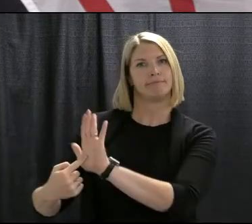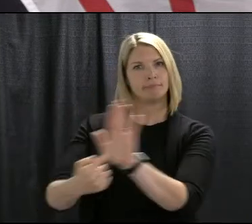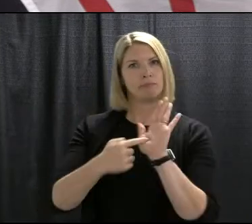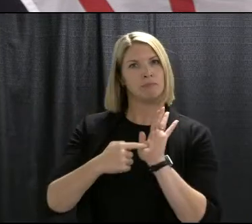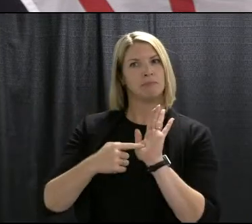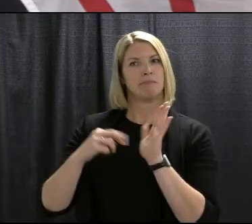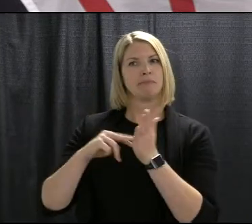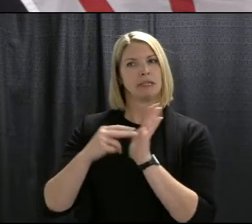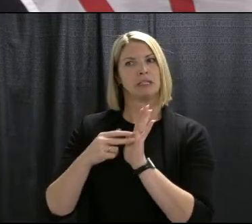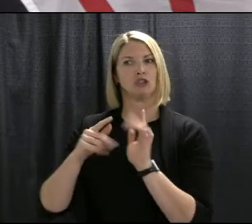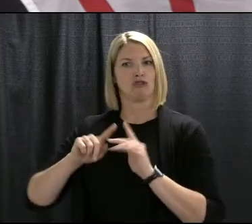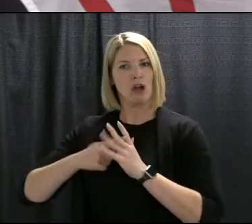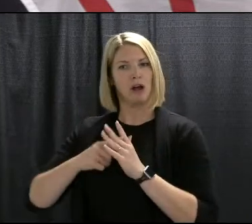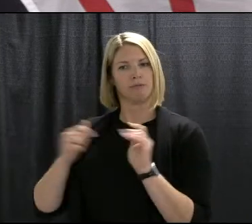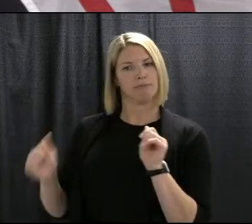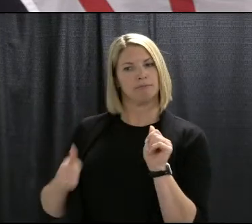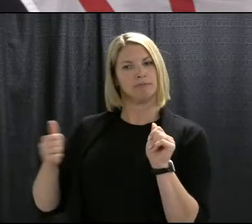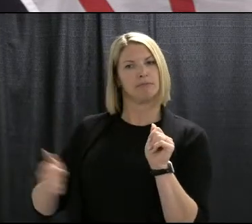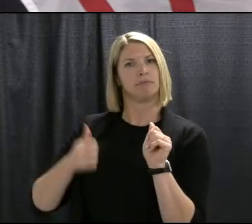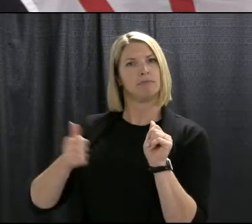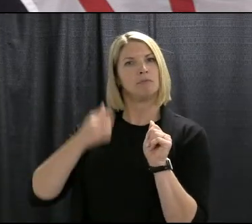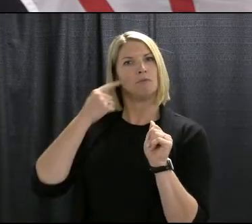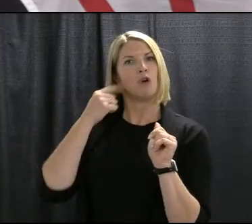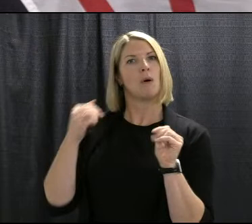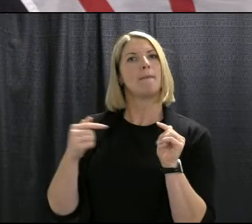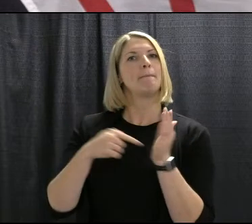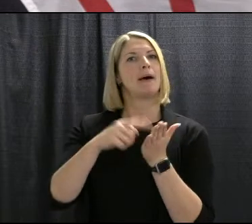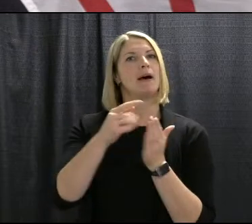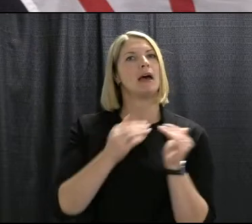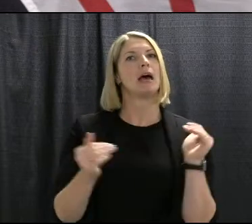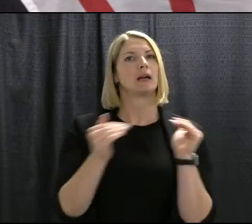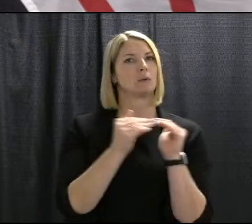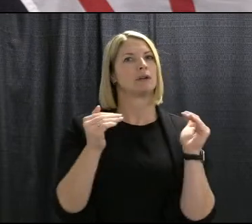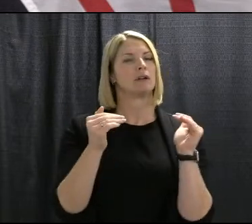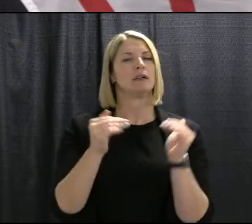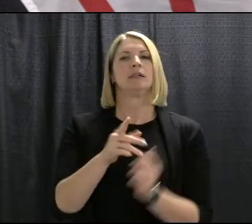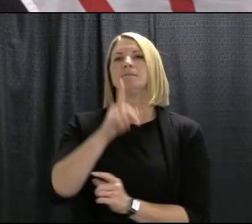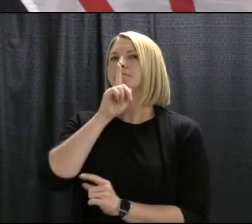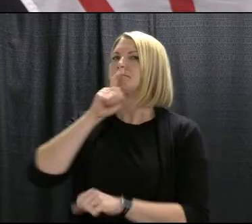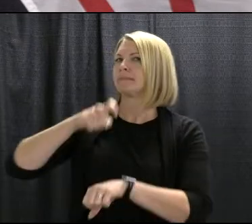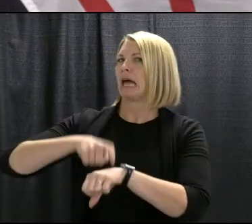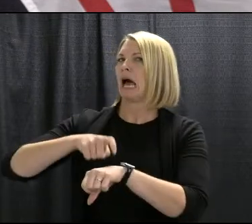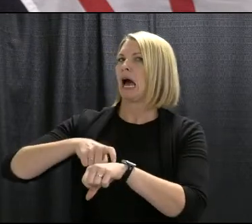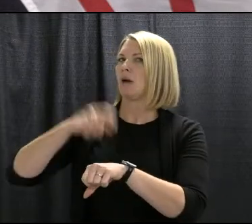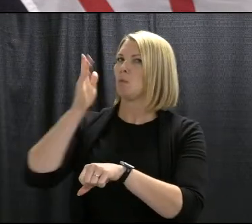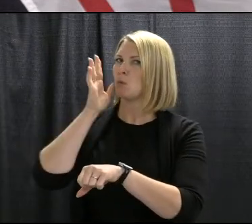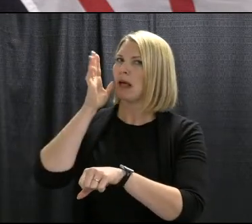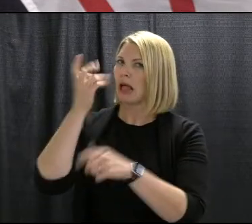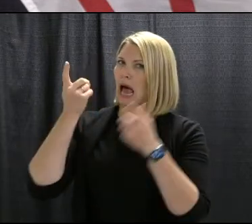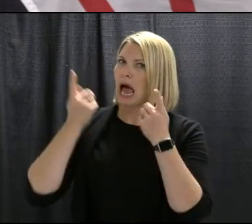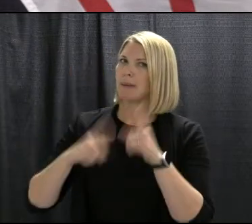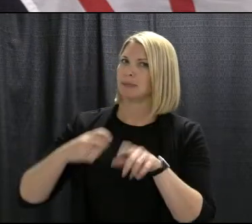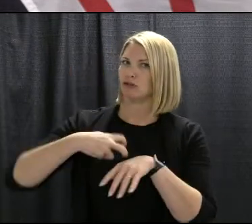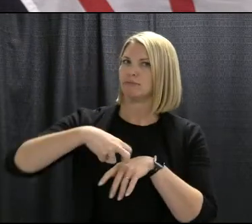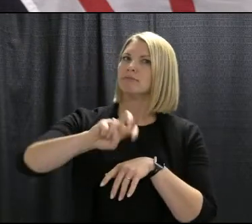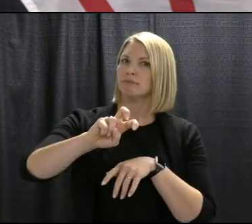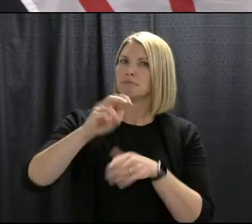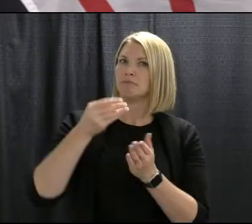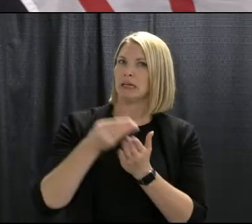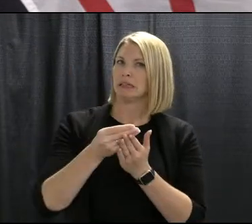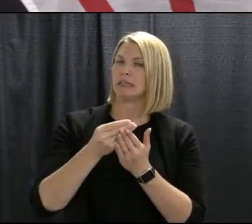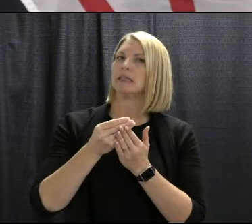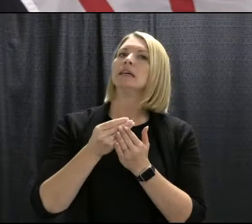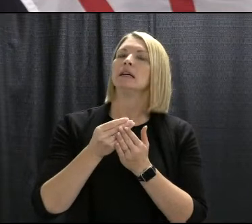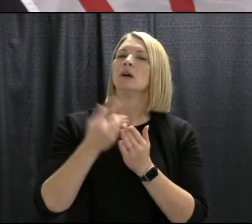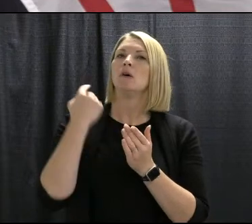equity. The proposed legislation does not outline a specific timeline for implementing the pay transparency provisions for the